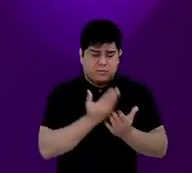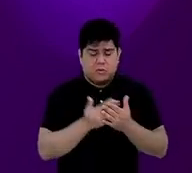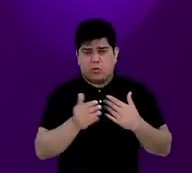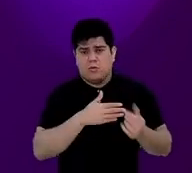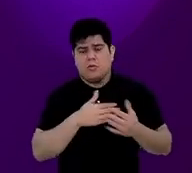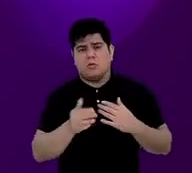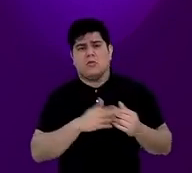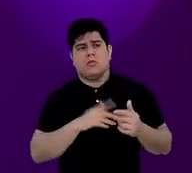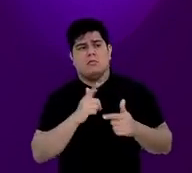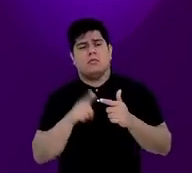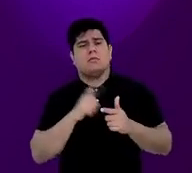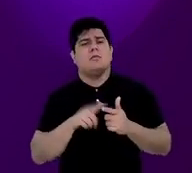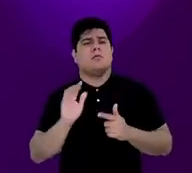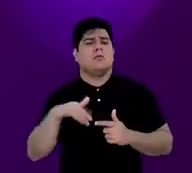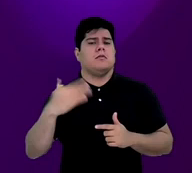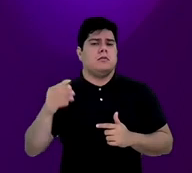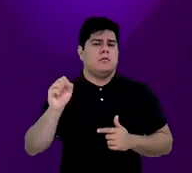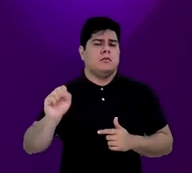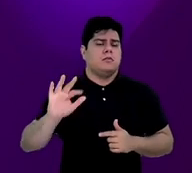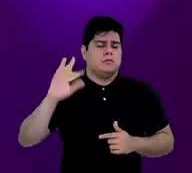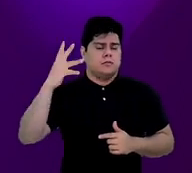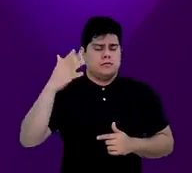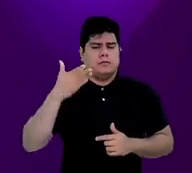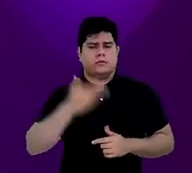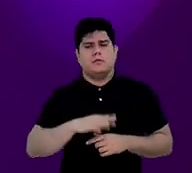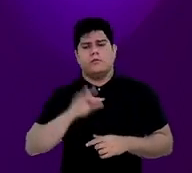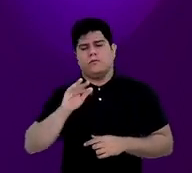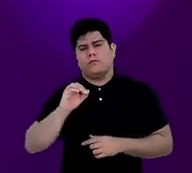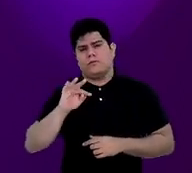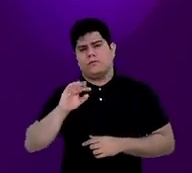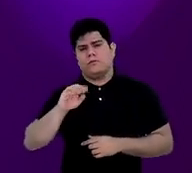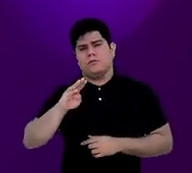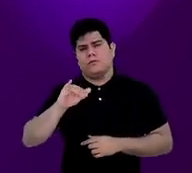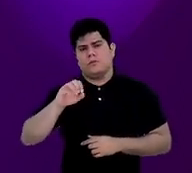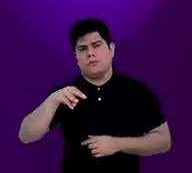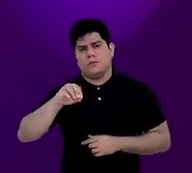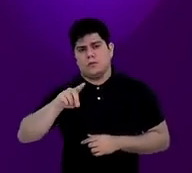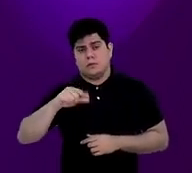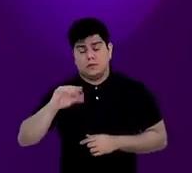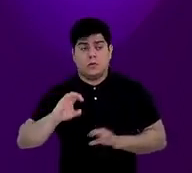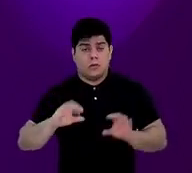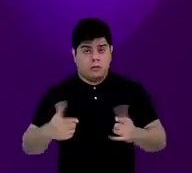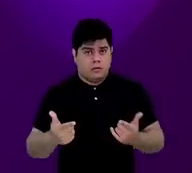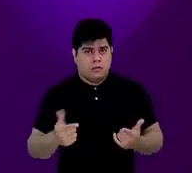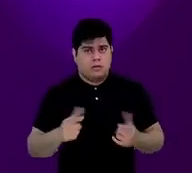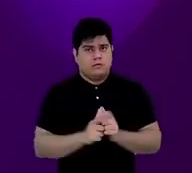out, it will undoubtedly lead to more regulatory approvals.